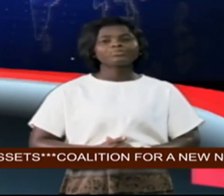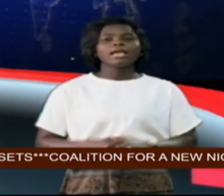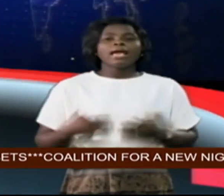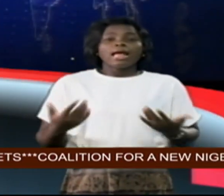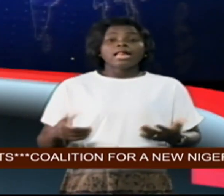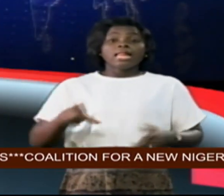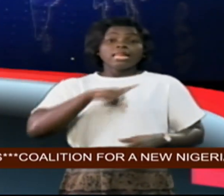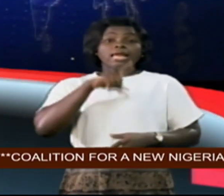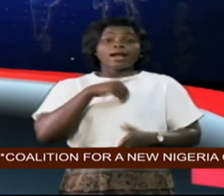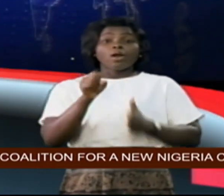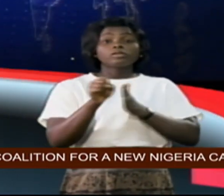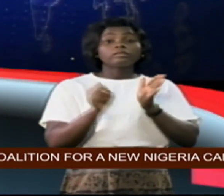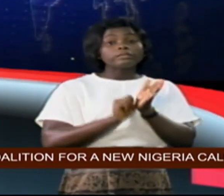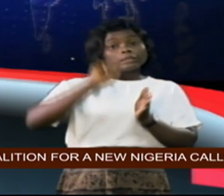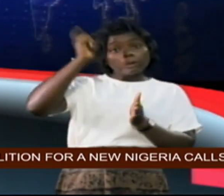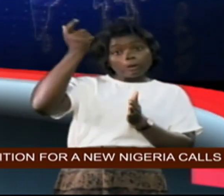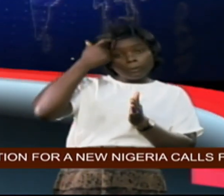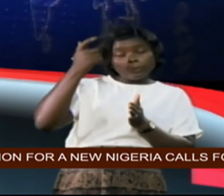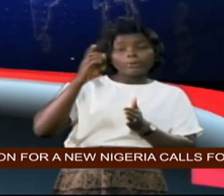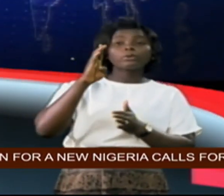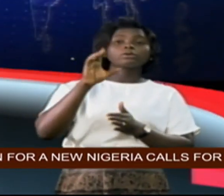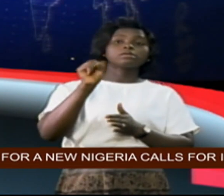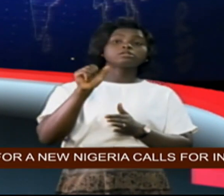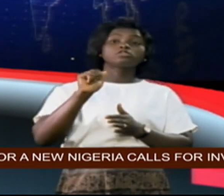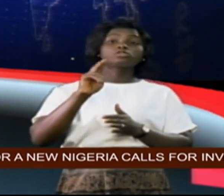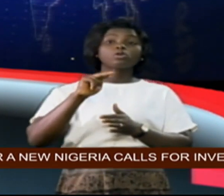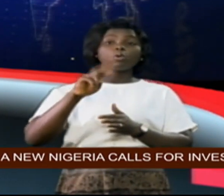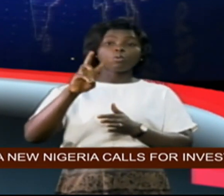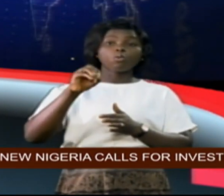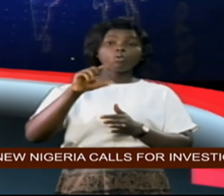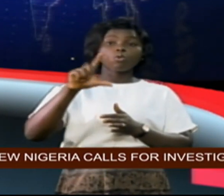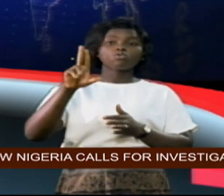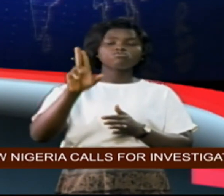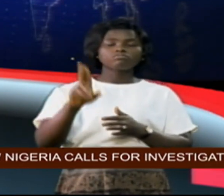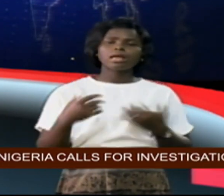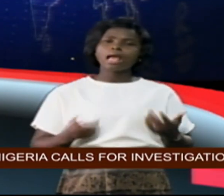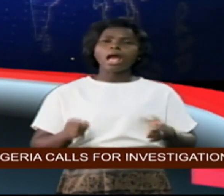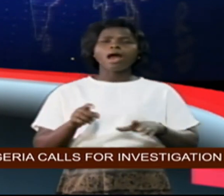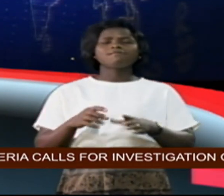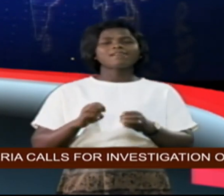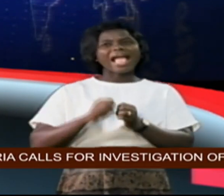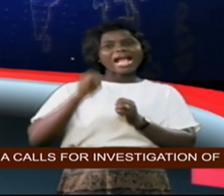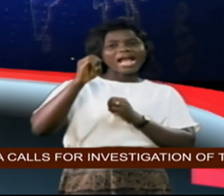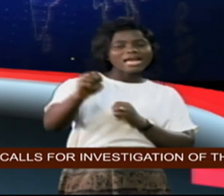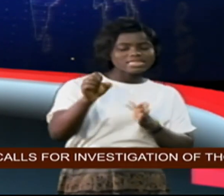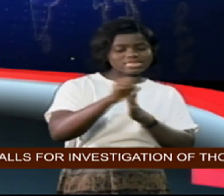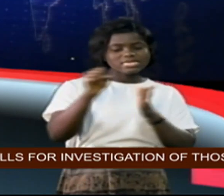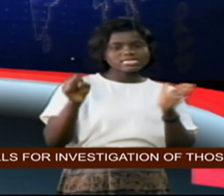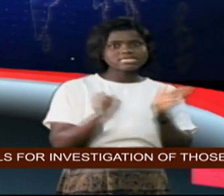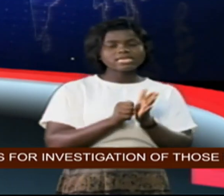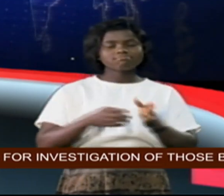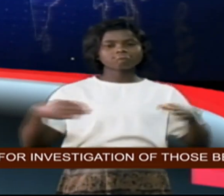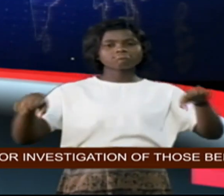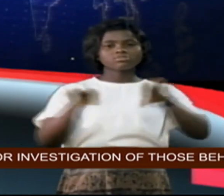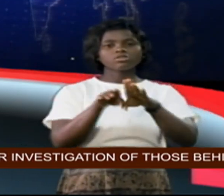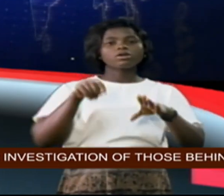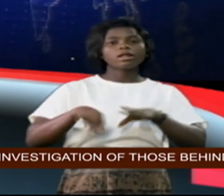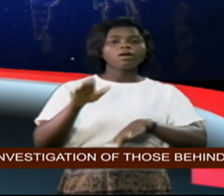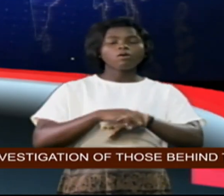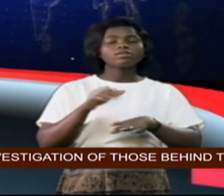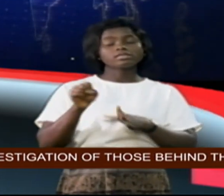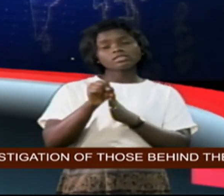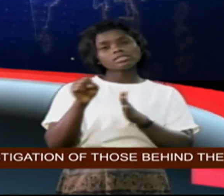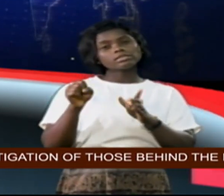Meanwhile, Lagos State Governor Babajide Sanwo-Olu has extended the statewide curfew imposed on the state to stem the